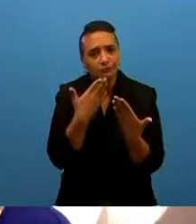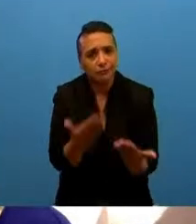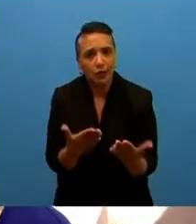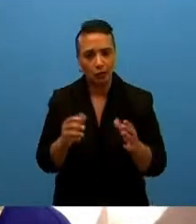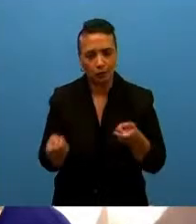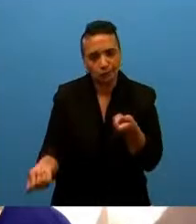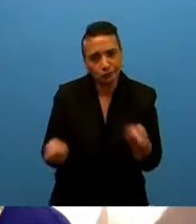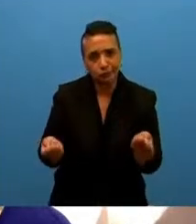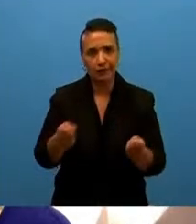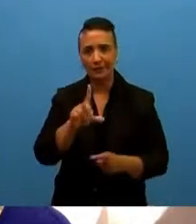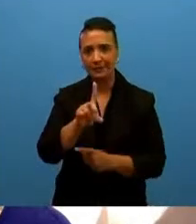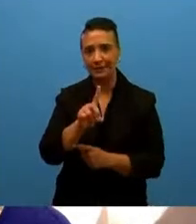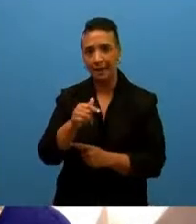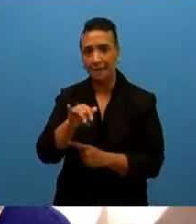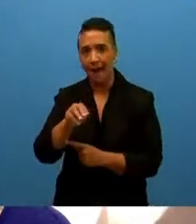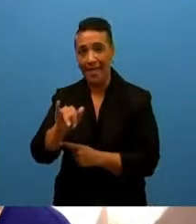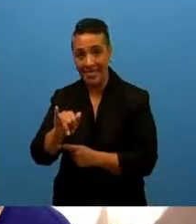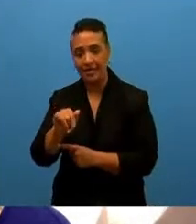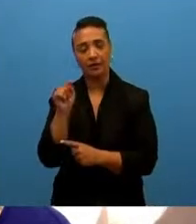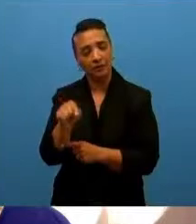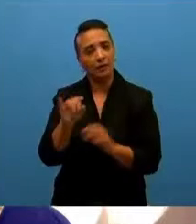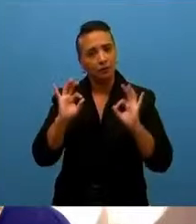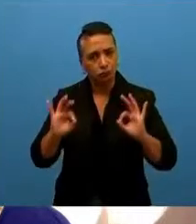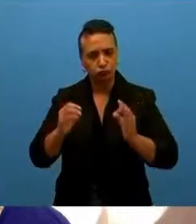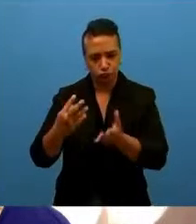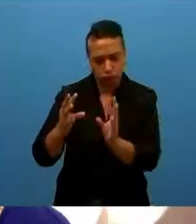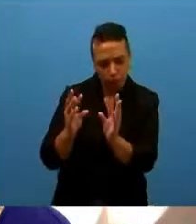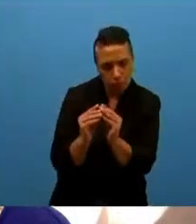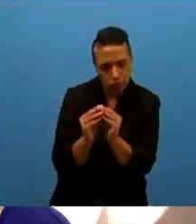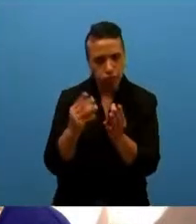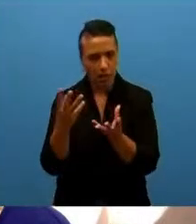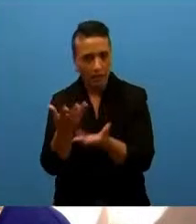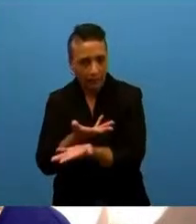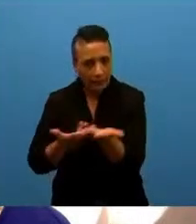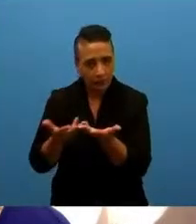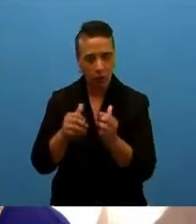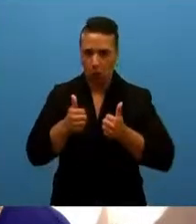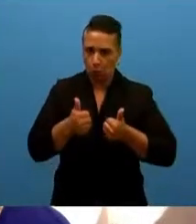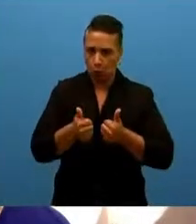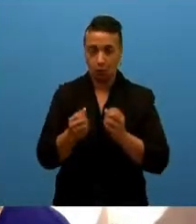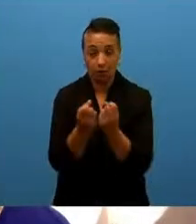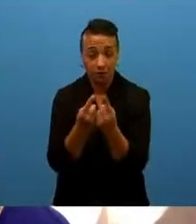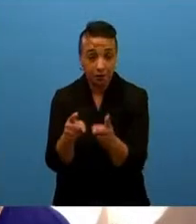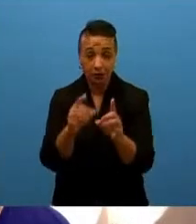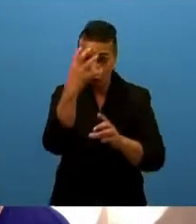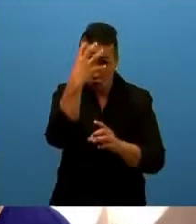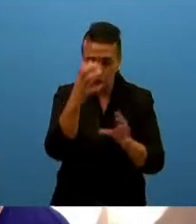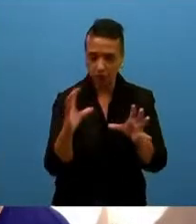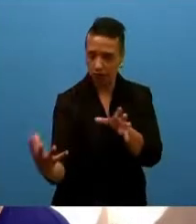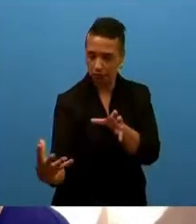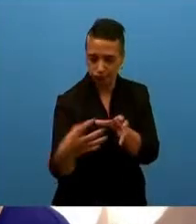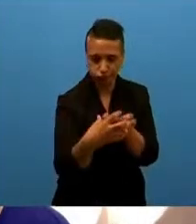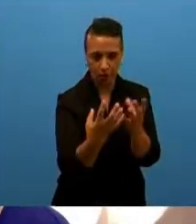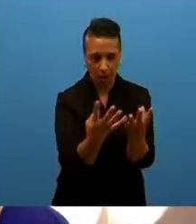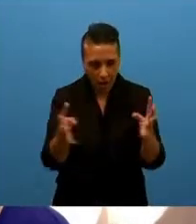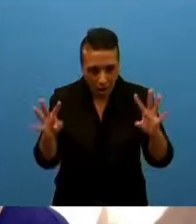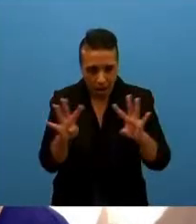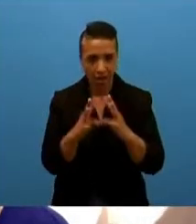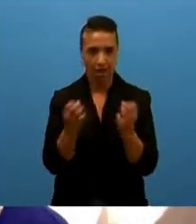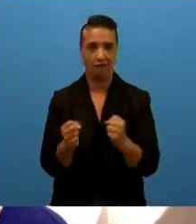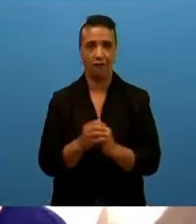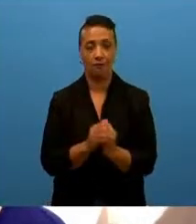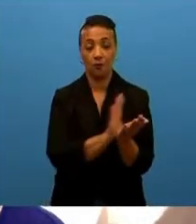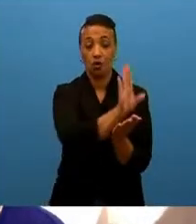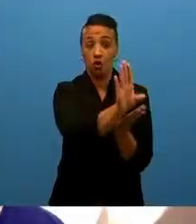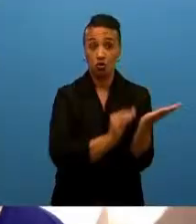Benota Moidamai for these constructive meetings with broad participation from many states. Having endorsed the report from